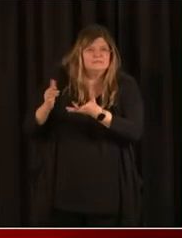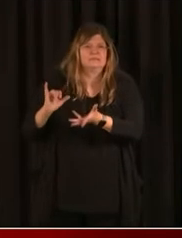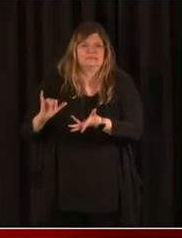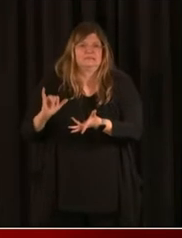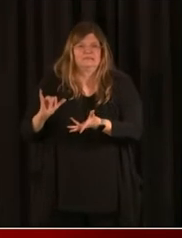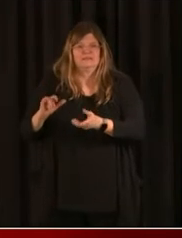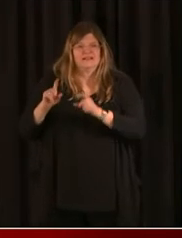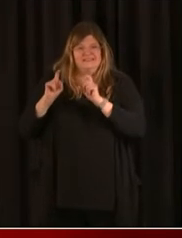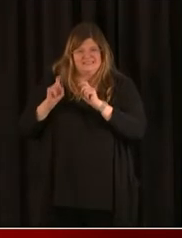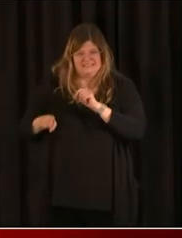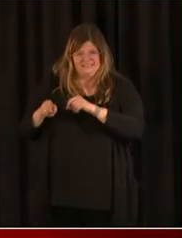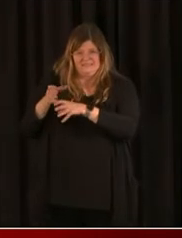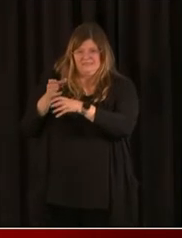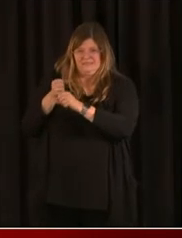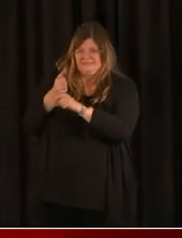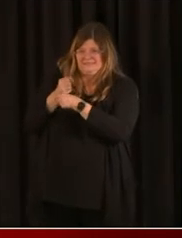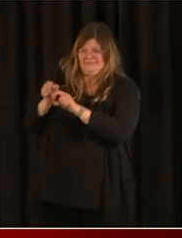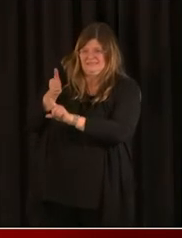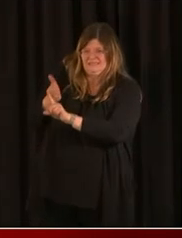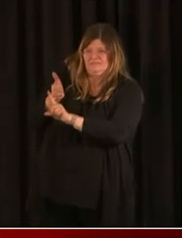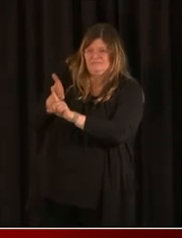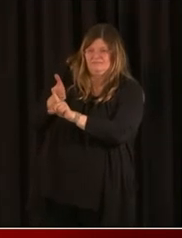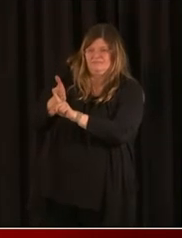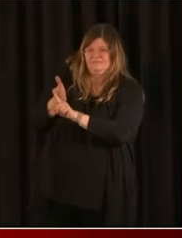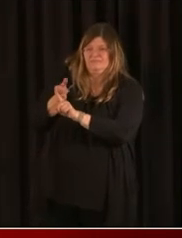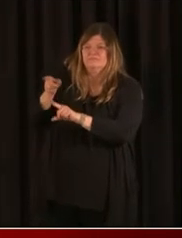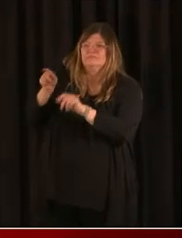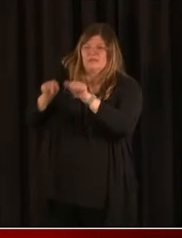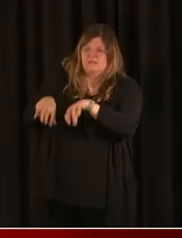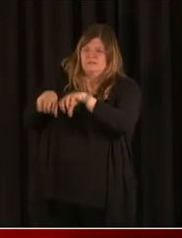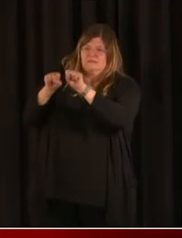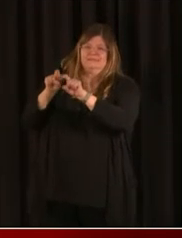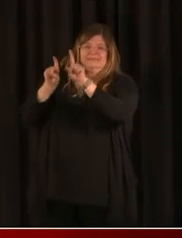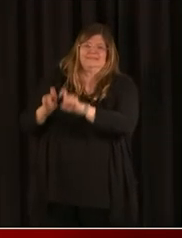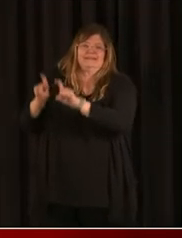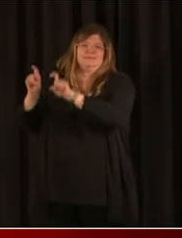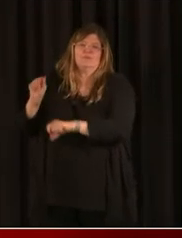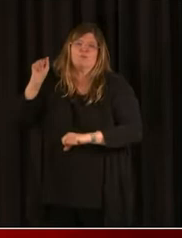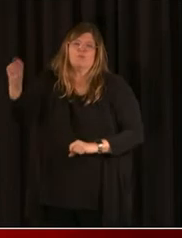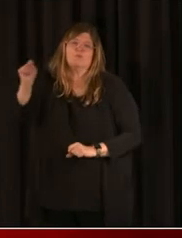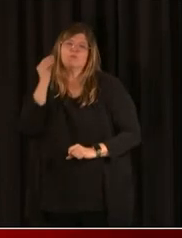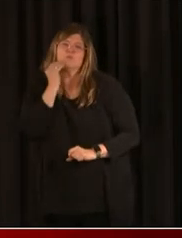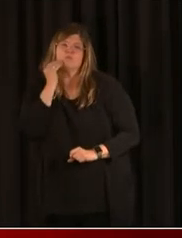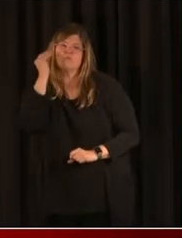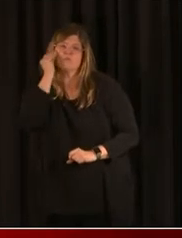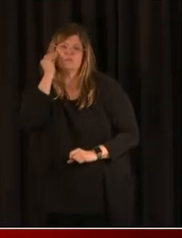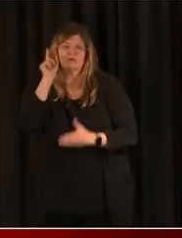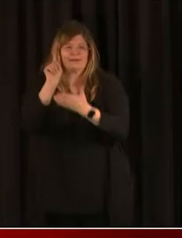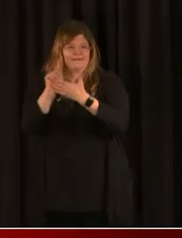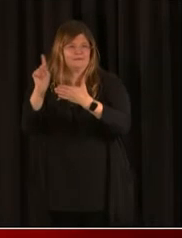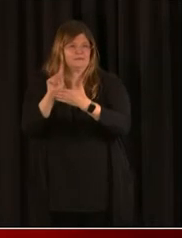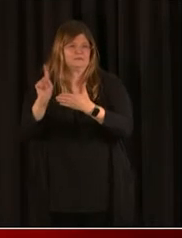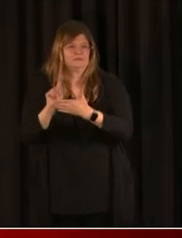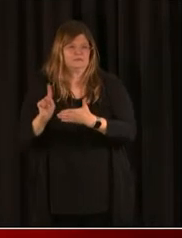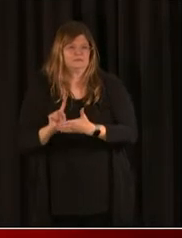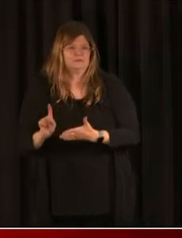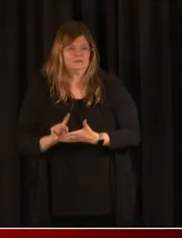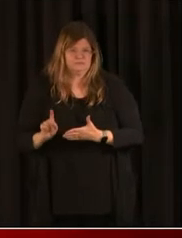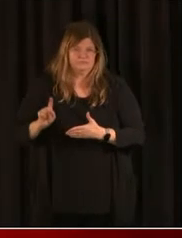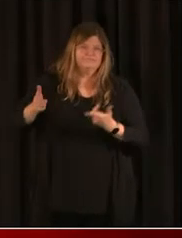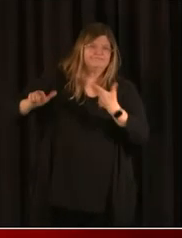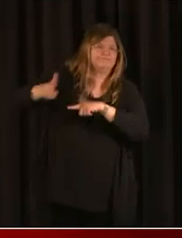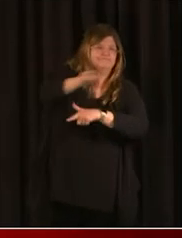receive a self-administered test kit at their home in the mail on about a weekly basis